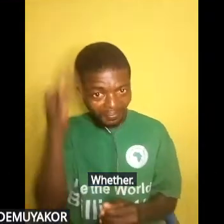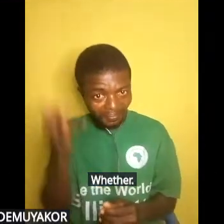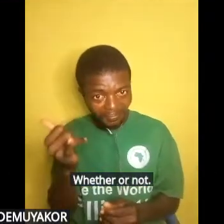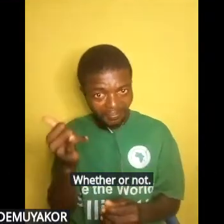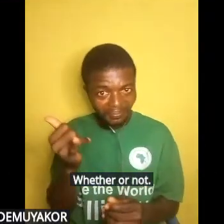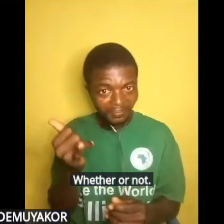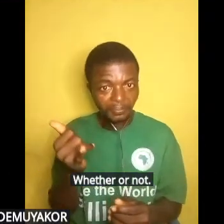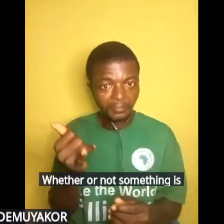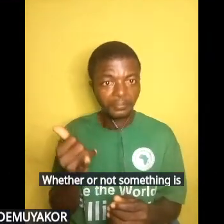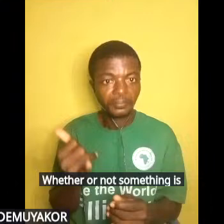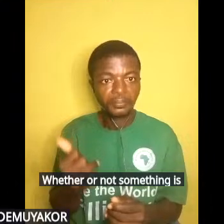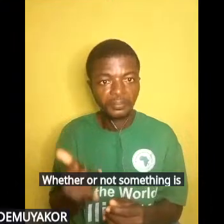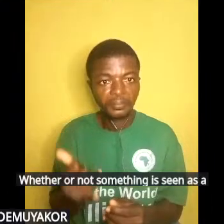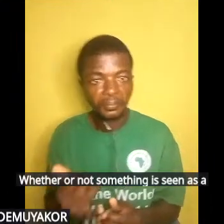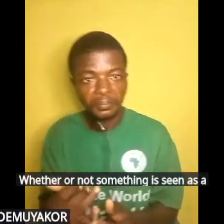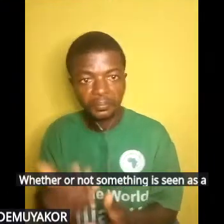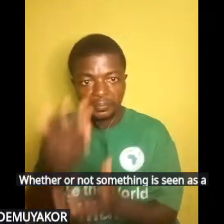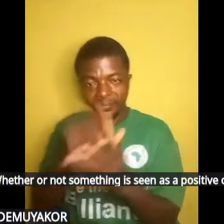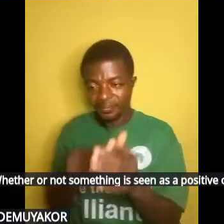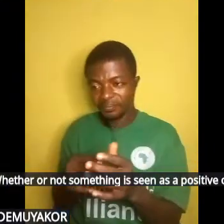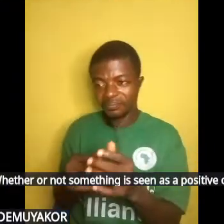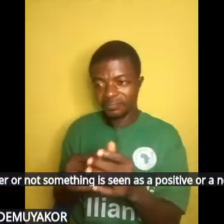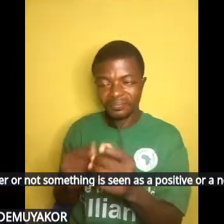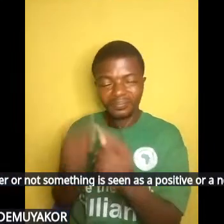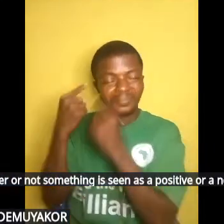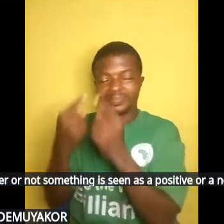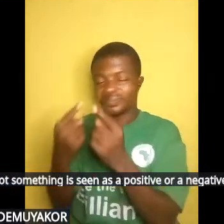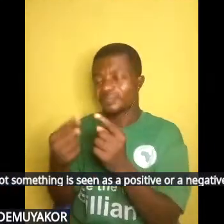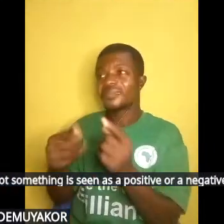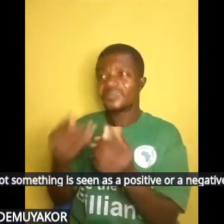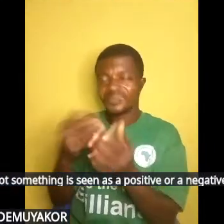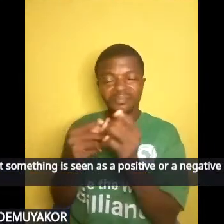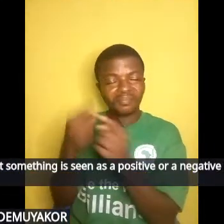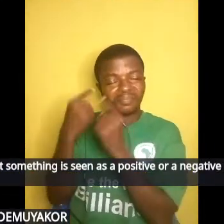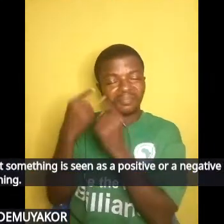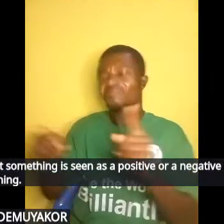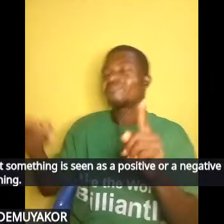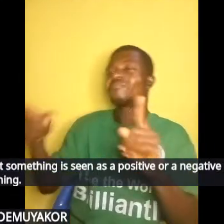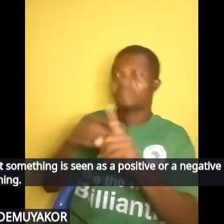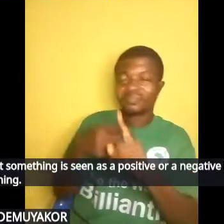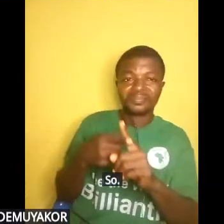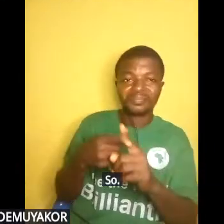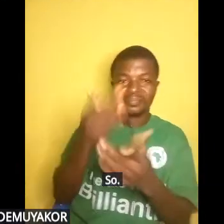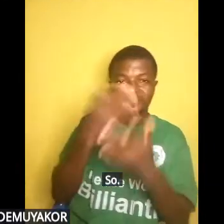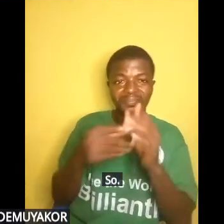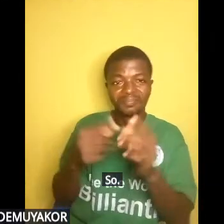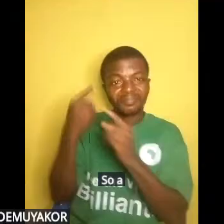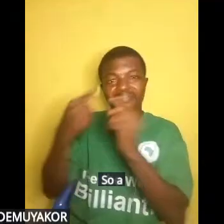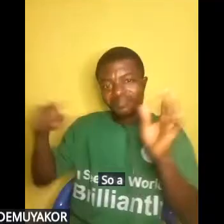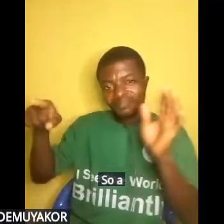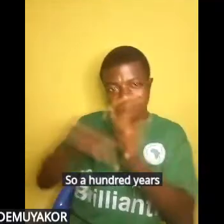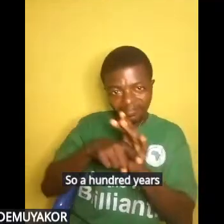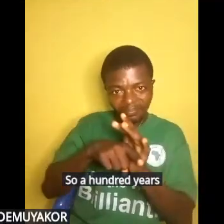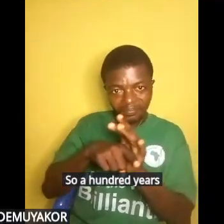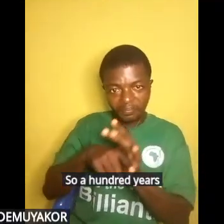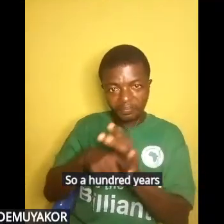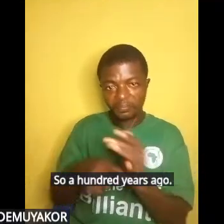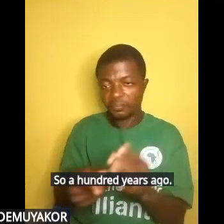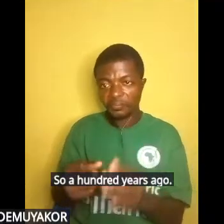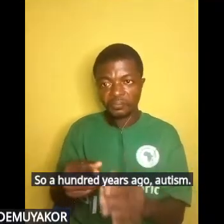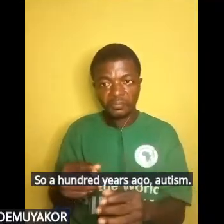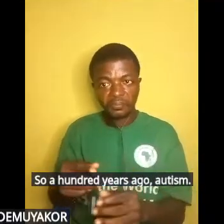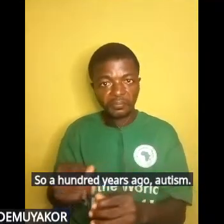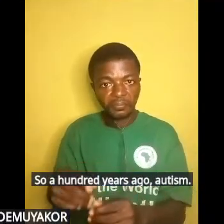something is seen as a positive or a negative is very much a generational thing. So 100 years ago, autism